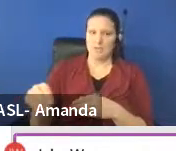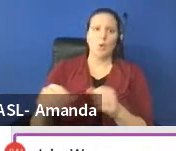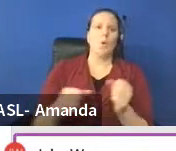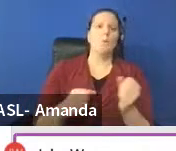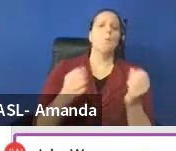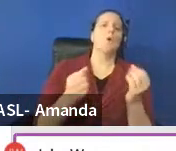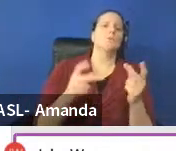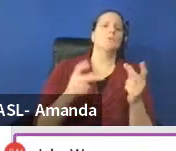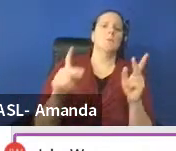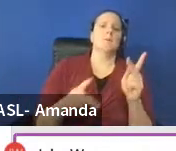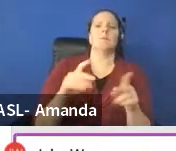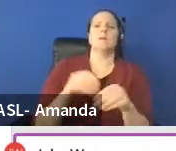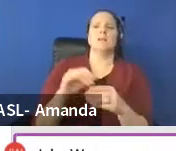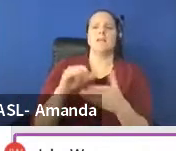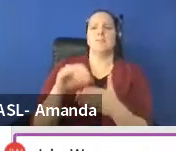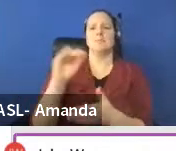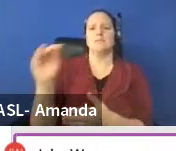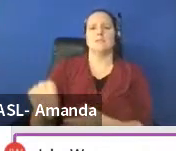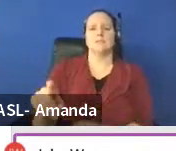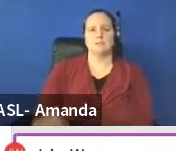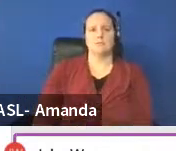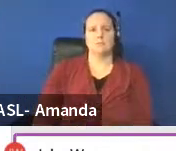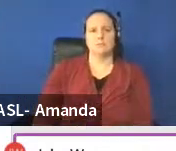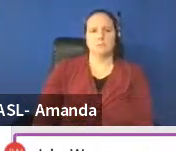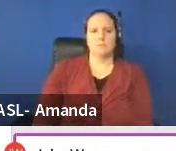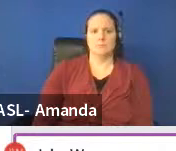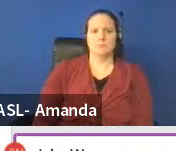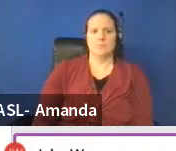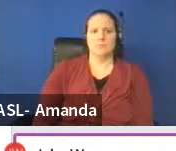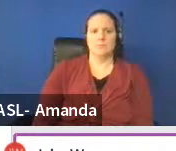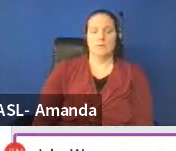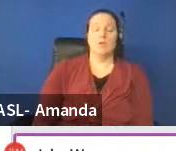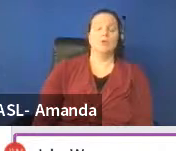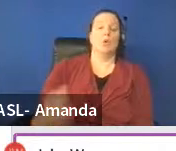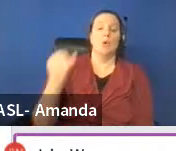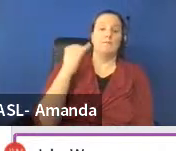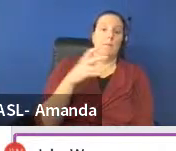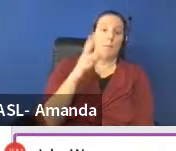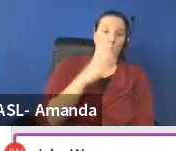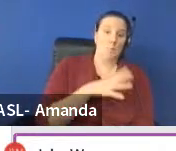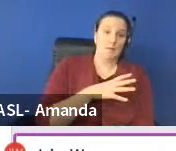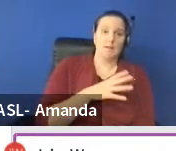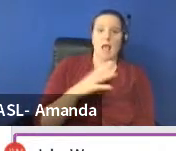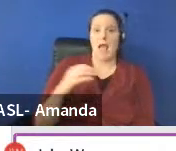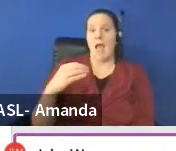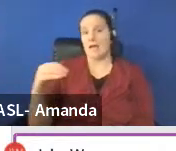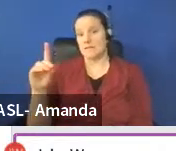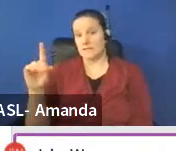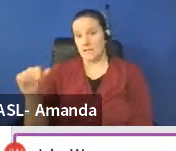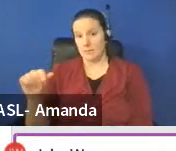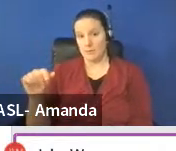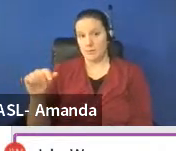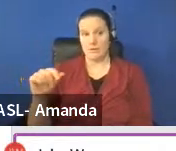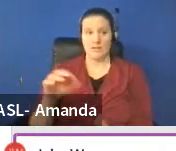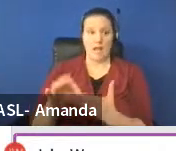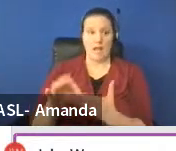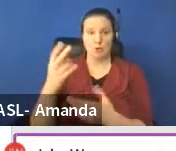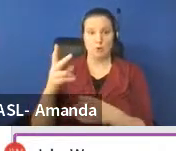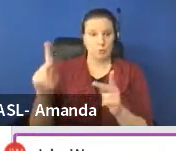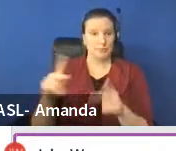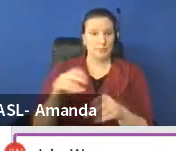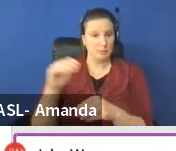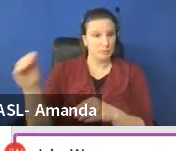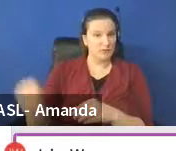multiple persons in that percentage? So like if I were both a woman and disabled, would I count as two people in